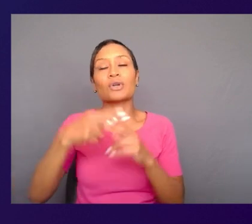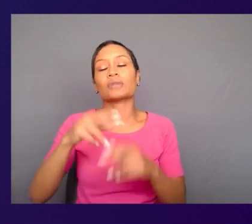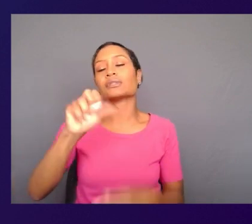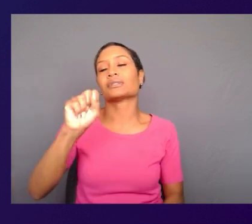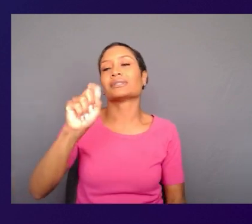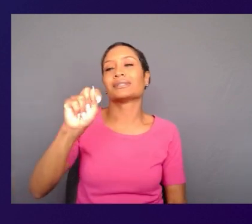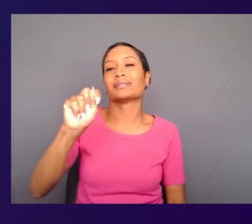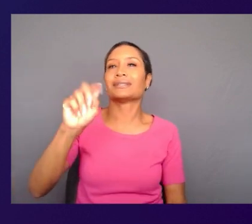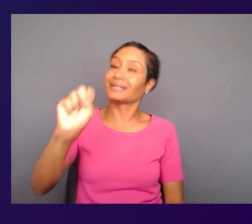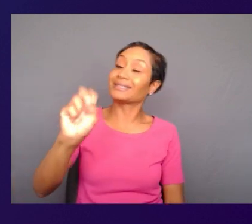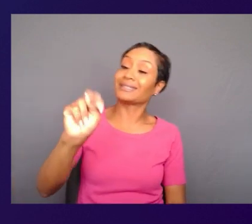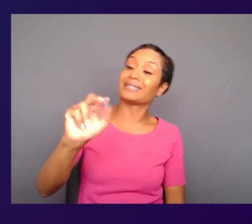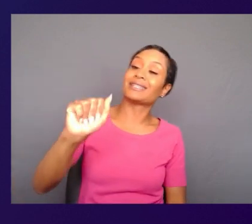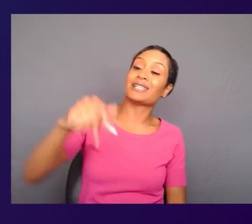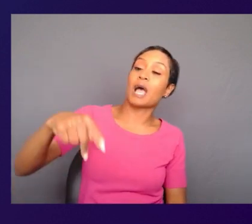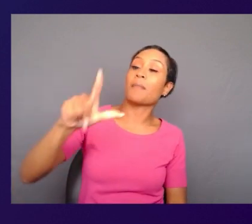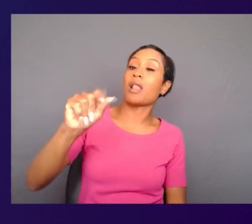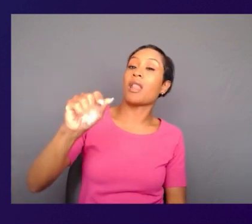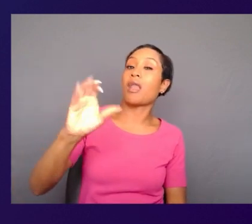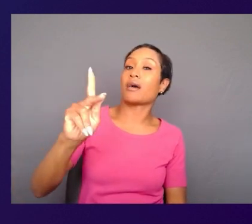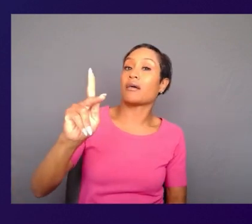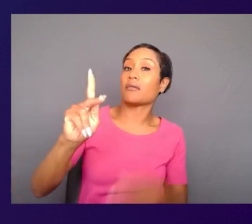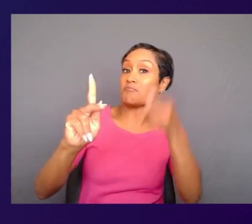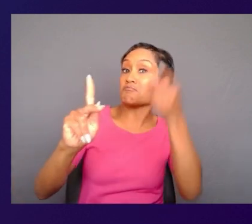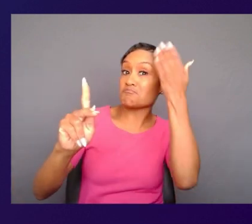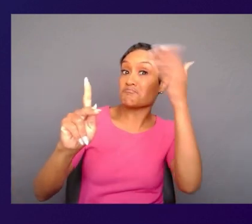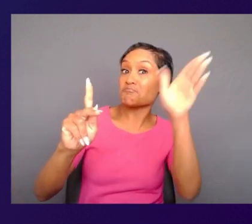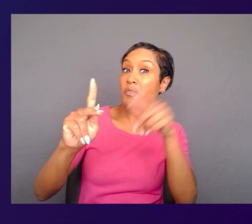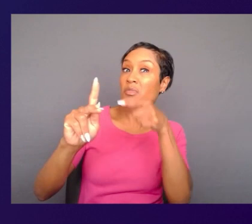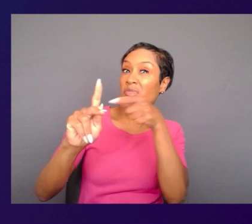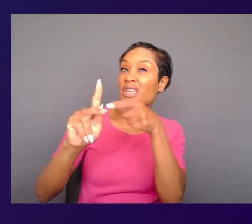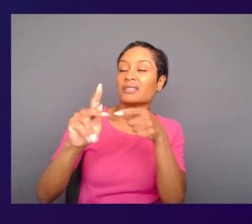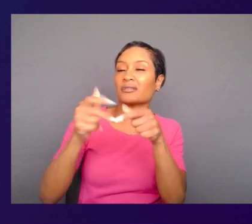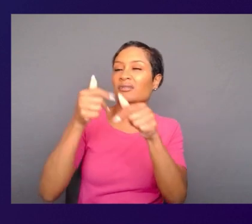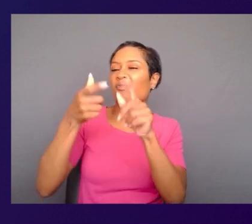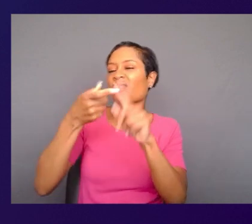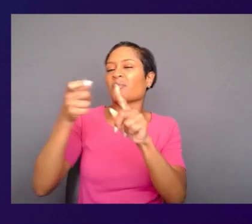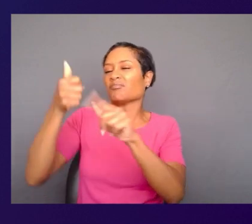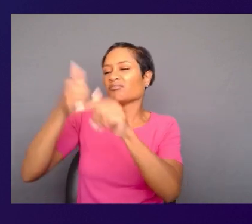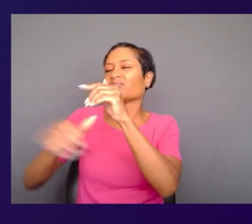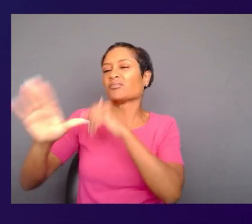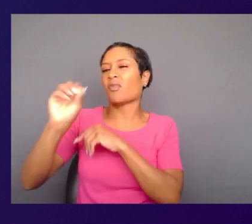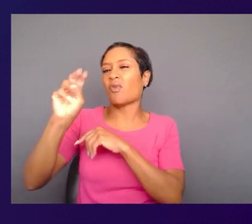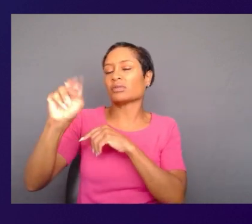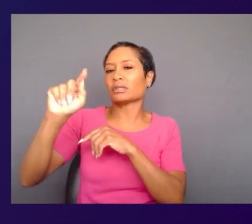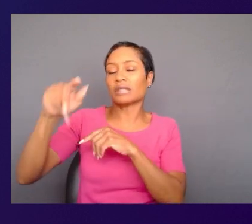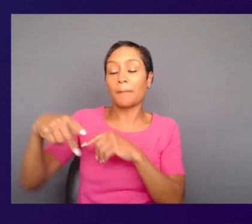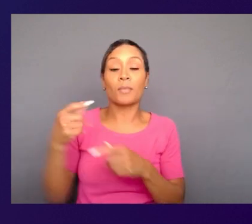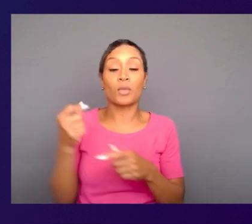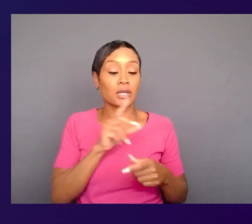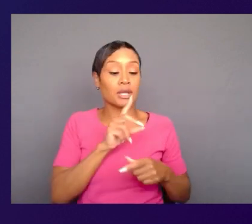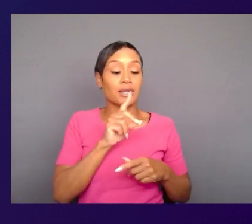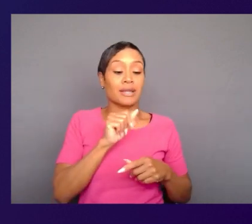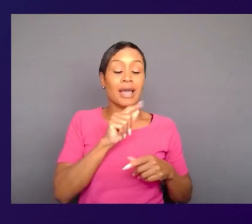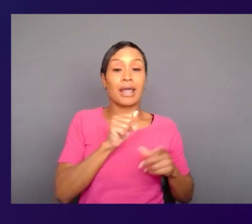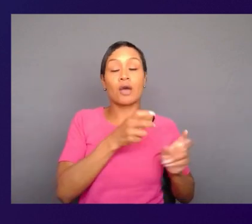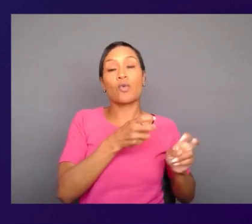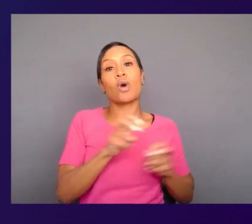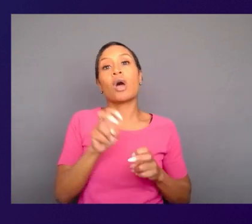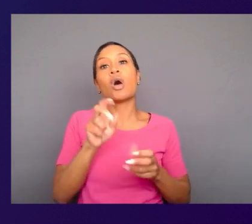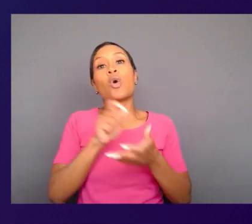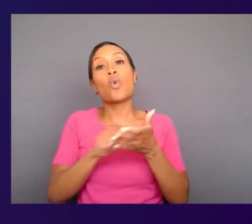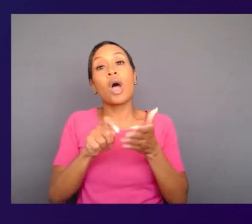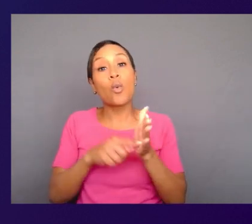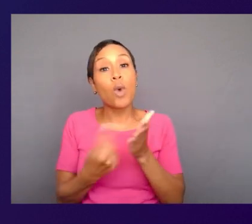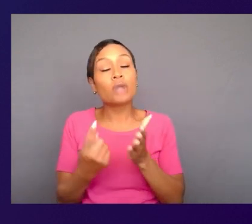those of you not familiar with SnapLock, it's a feature of ONTAP that allows you to transition your data to a write once, read many, or